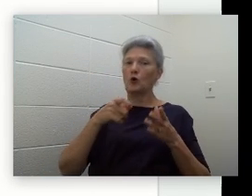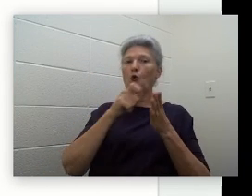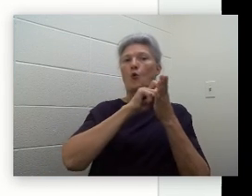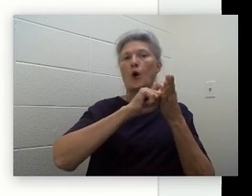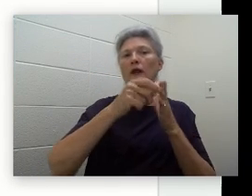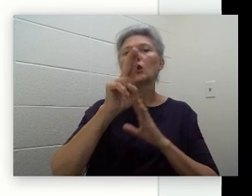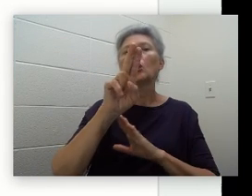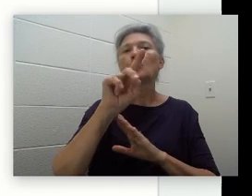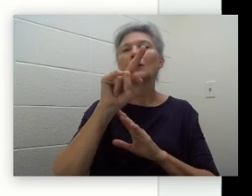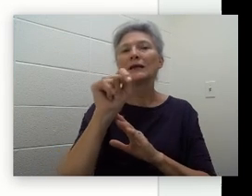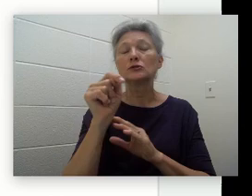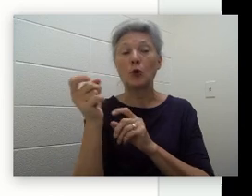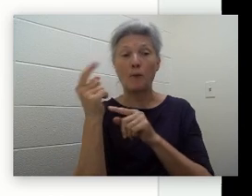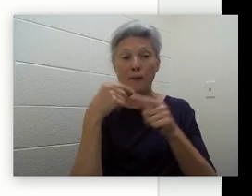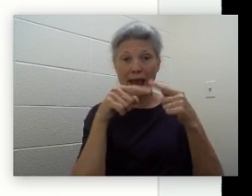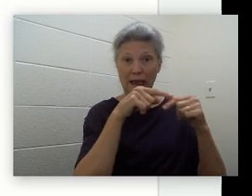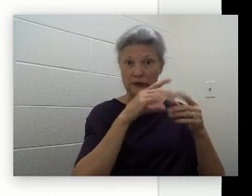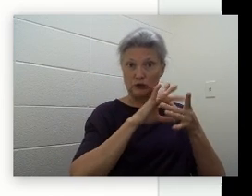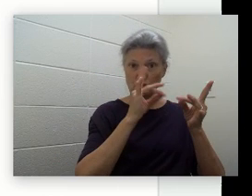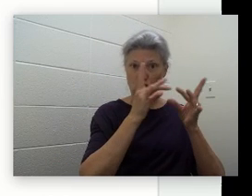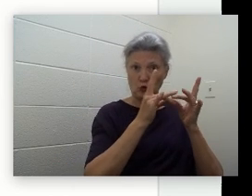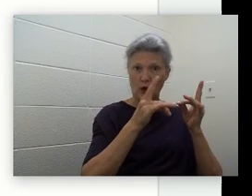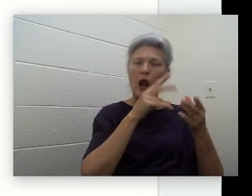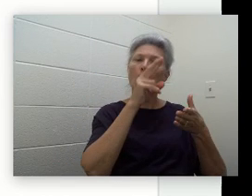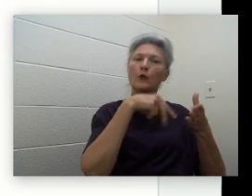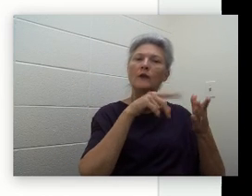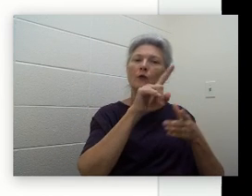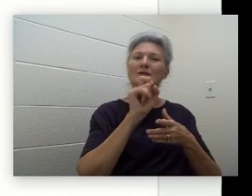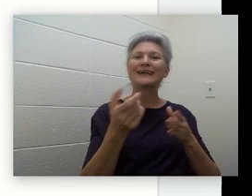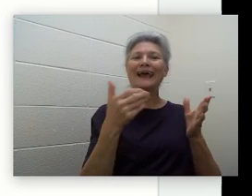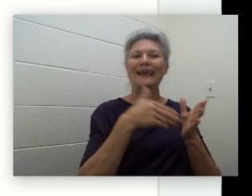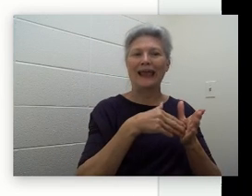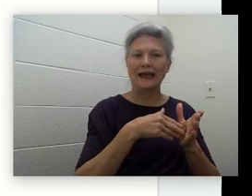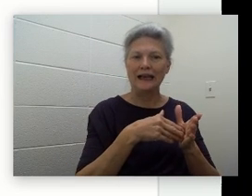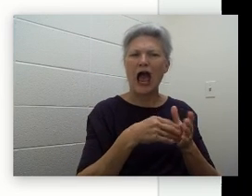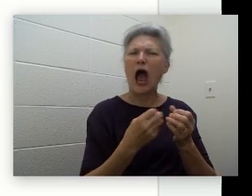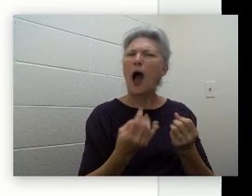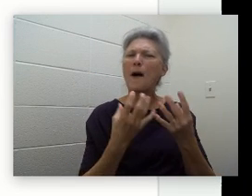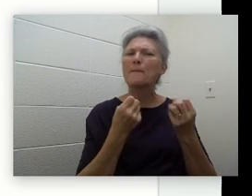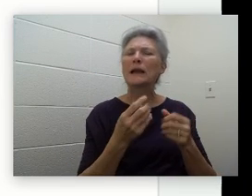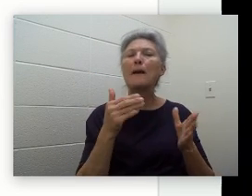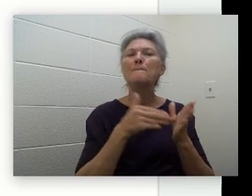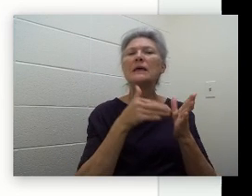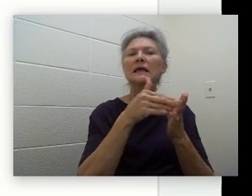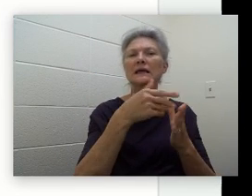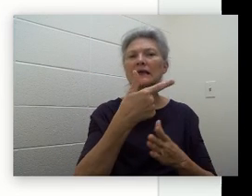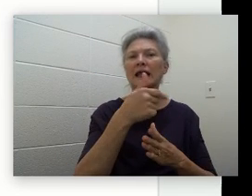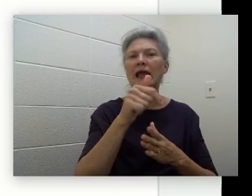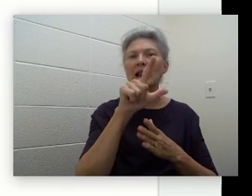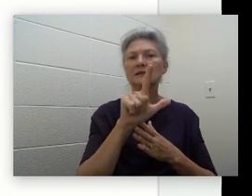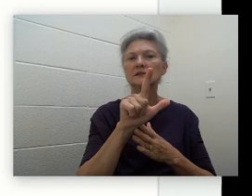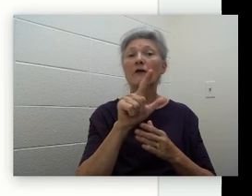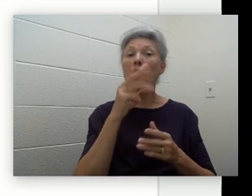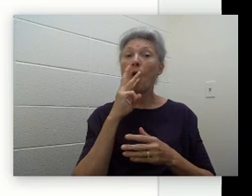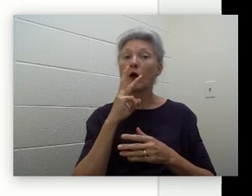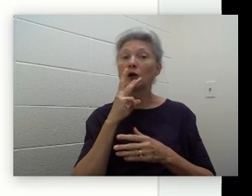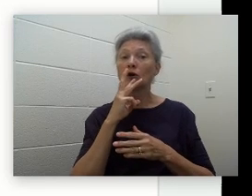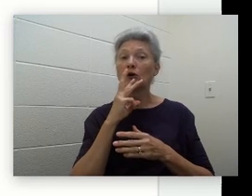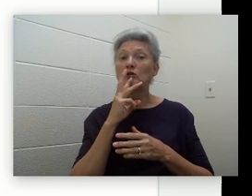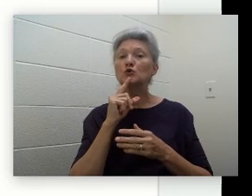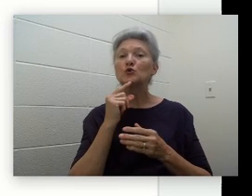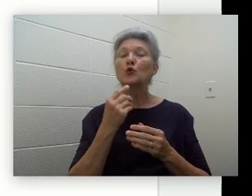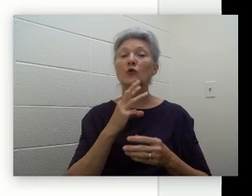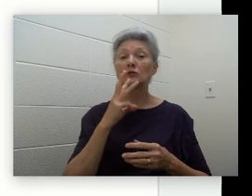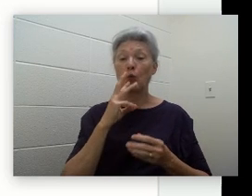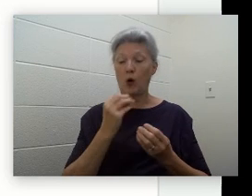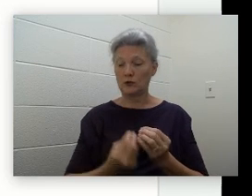let's go back into our word problem and reread the question it's asking us. How many million gallons of water do the springs produce in